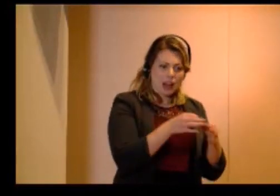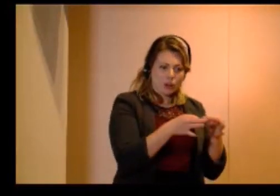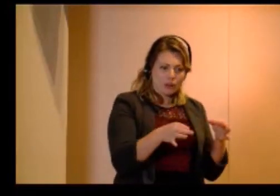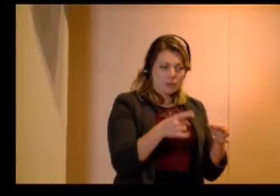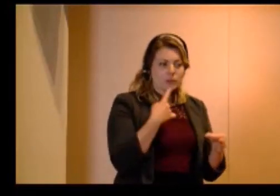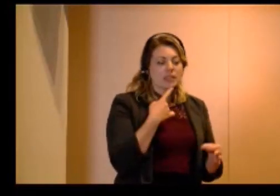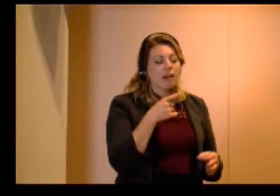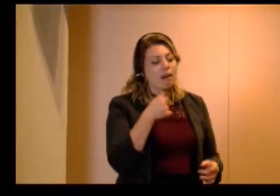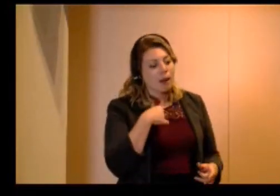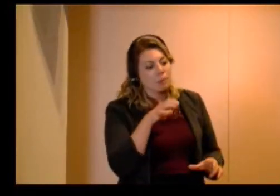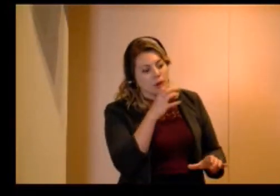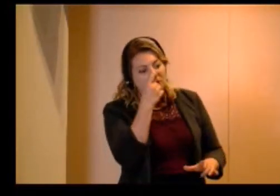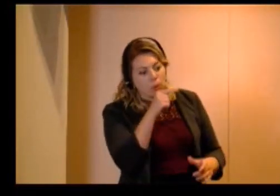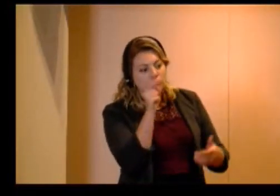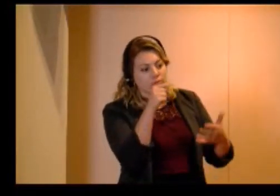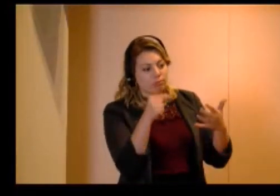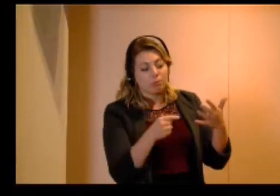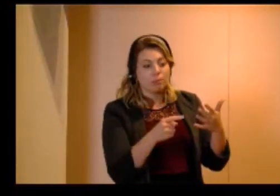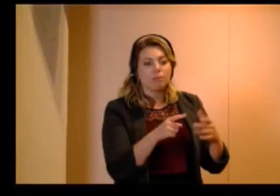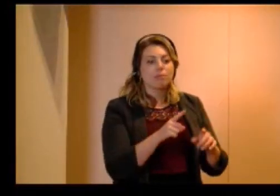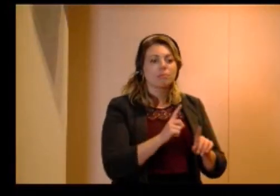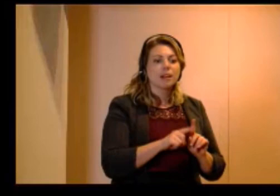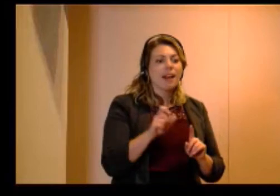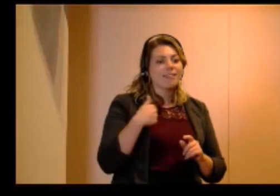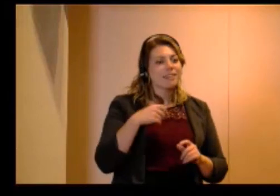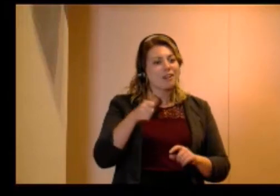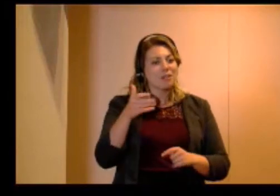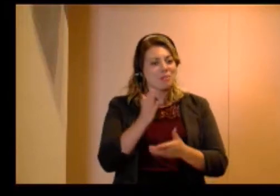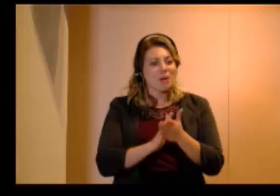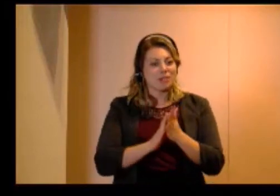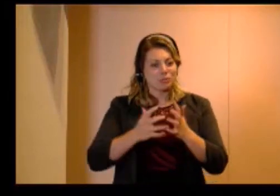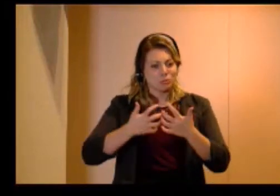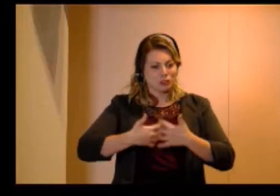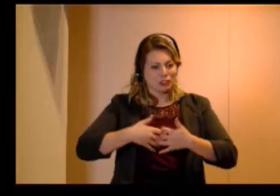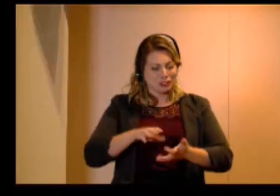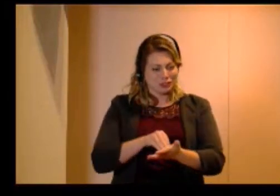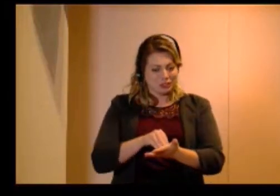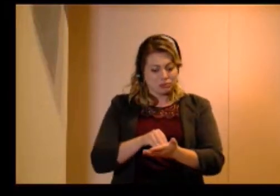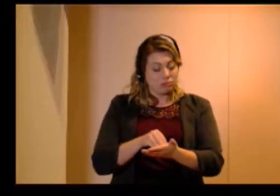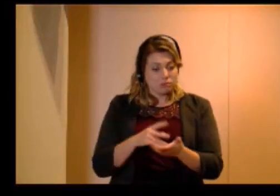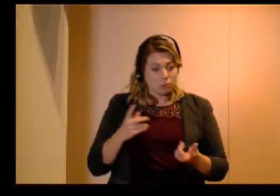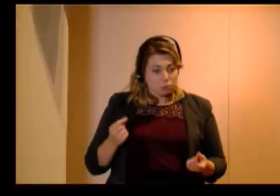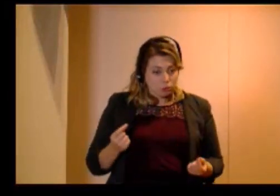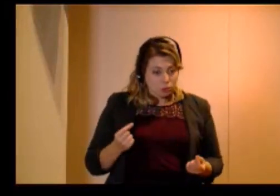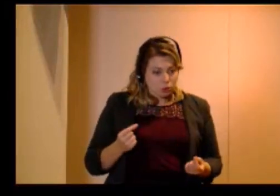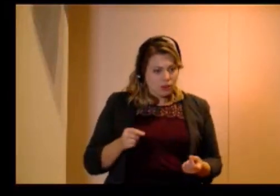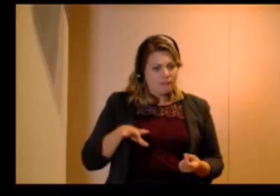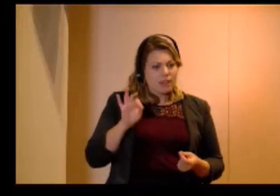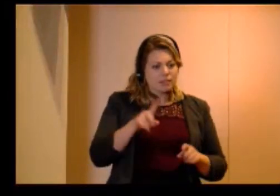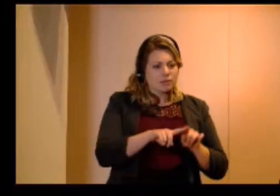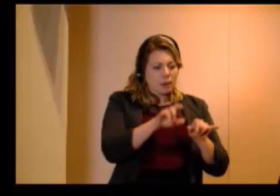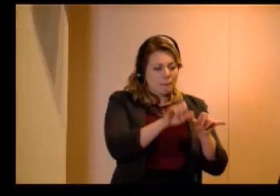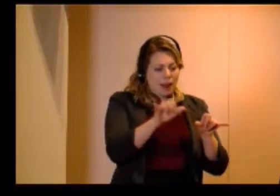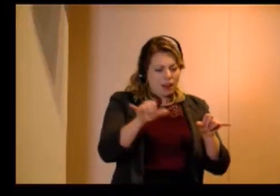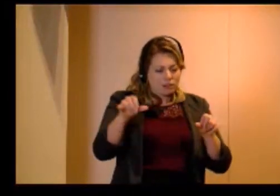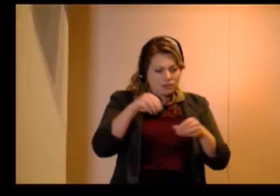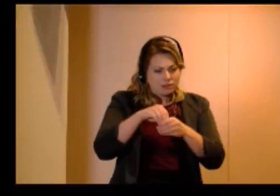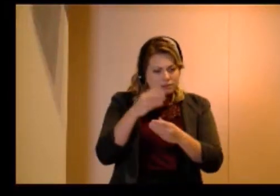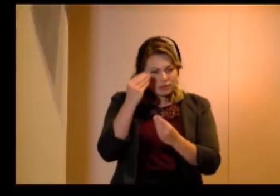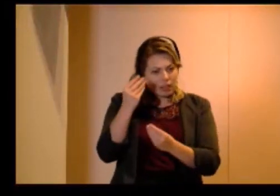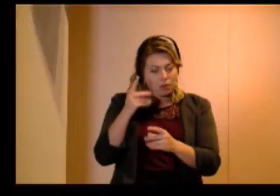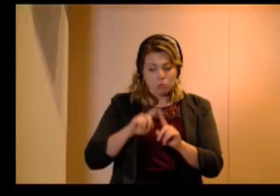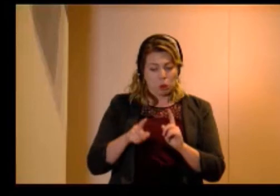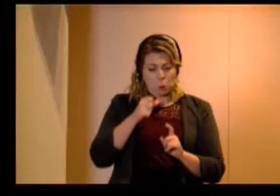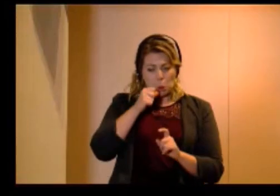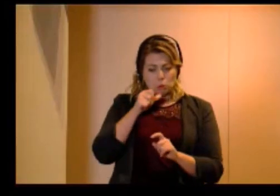whole other area of machine learning where basically you find patterns in the data without having trained